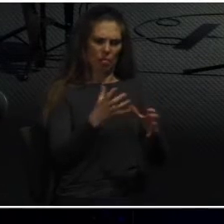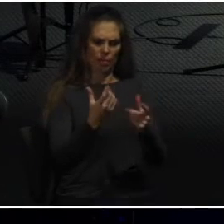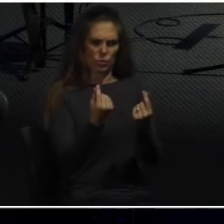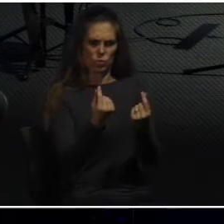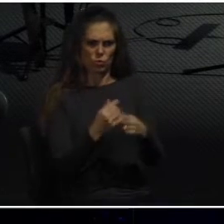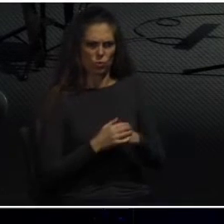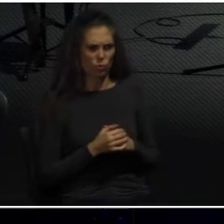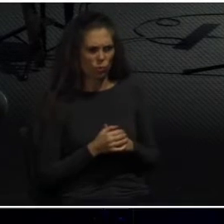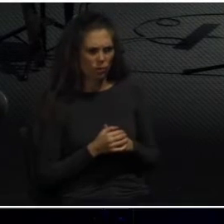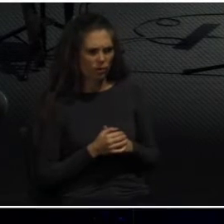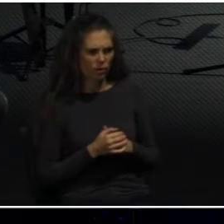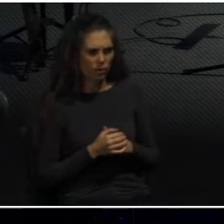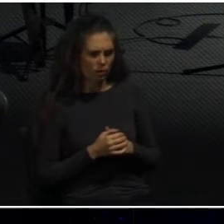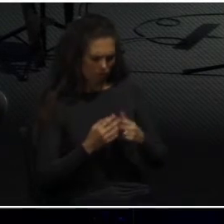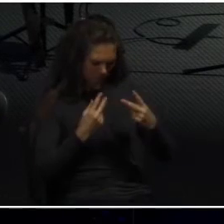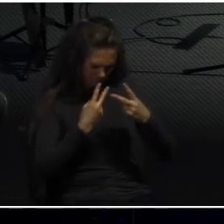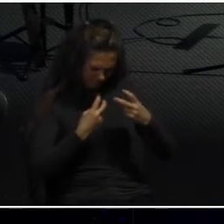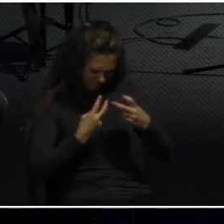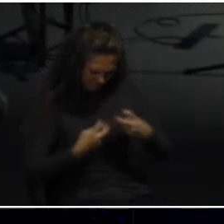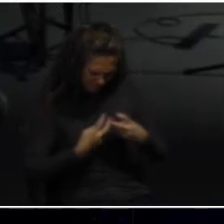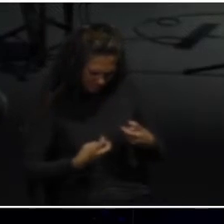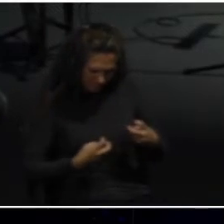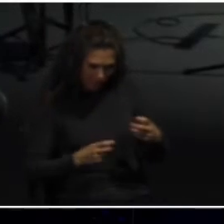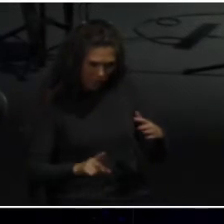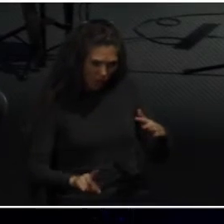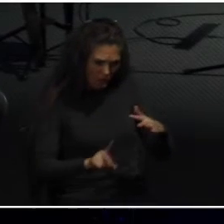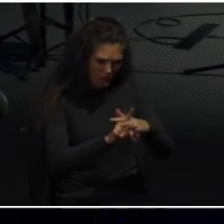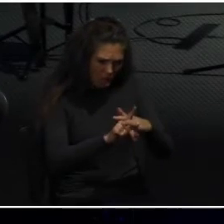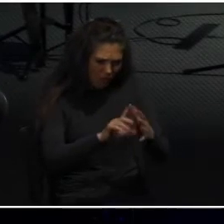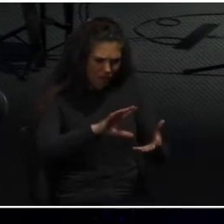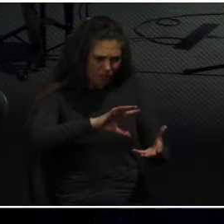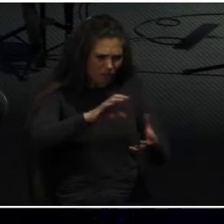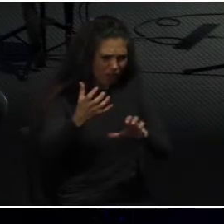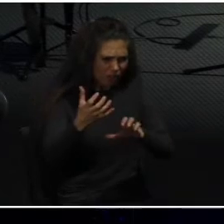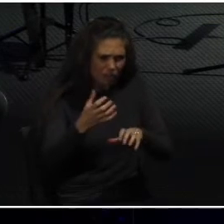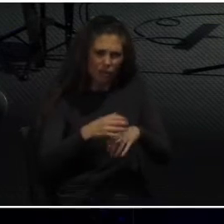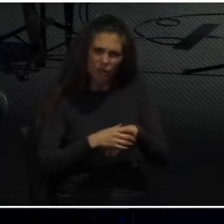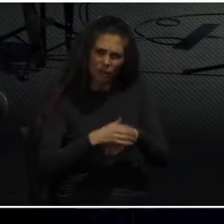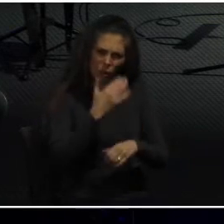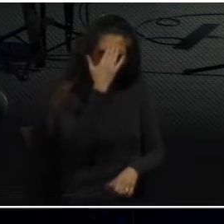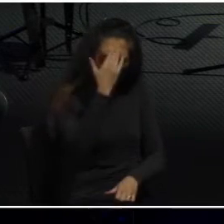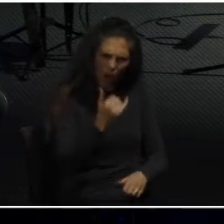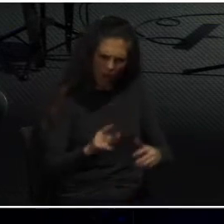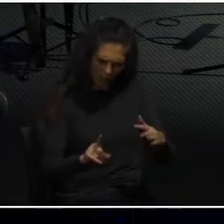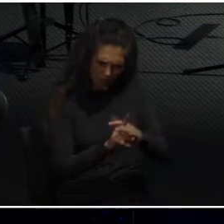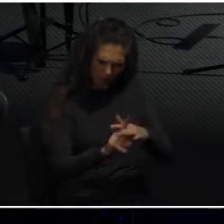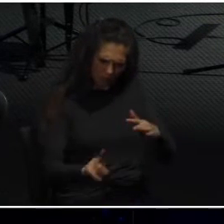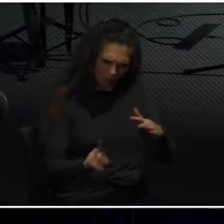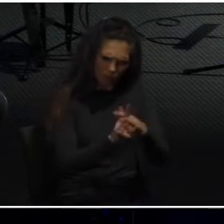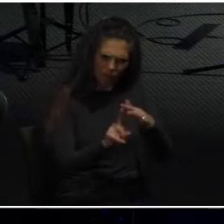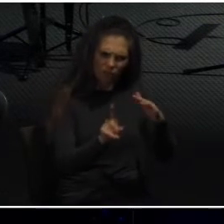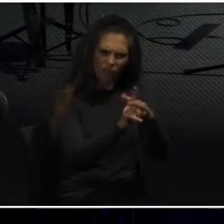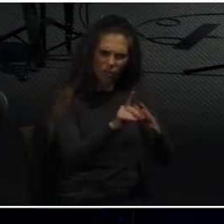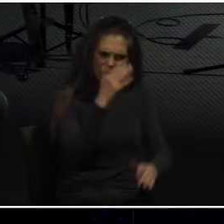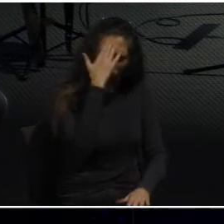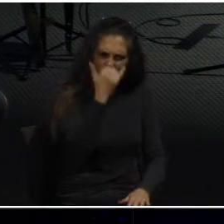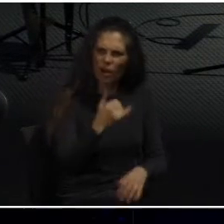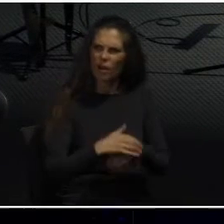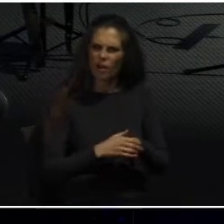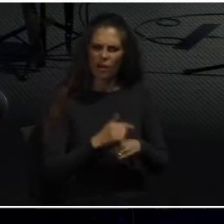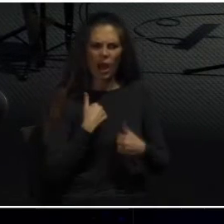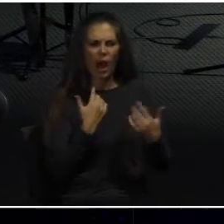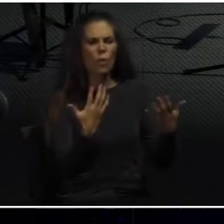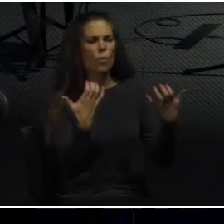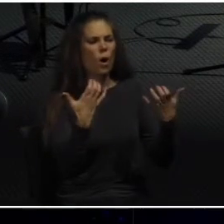going to be whole? Am I ever going to be completely healed? And we may also ask the question, does God care about the pain in my life,